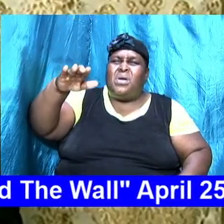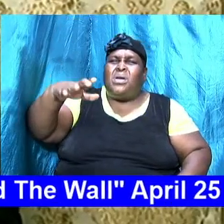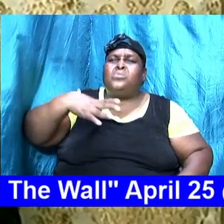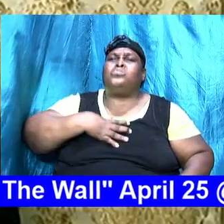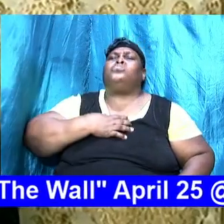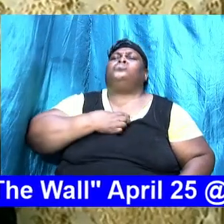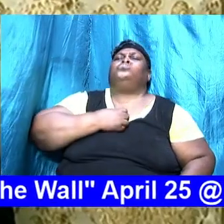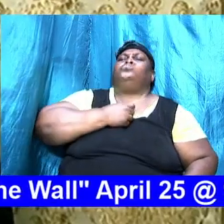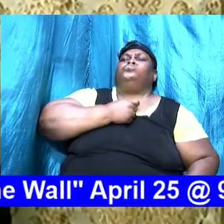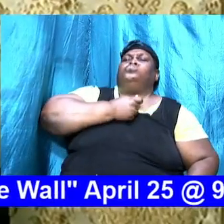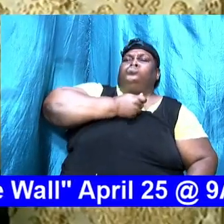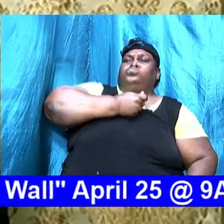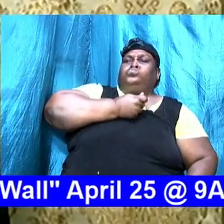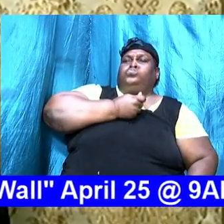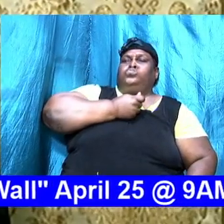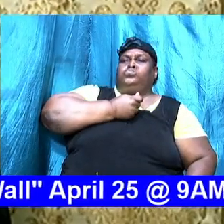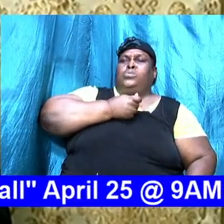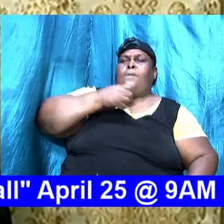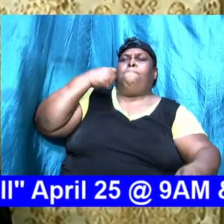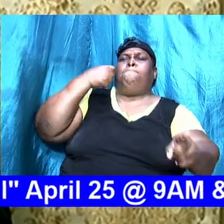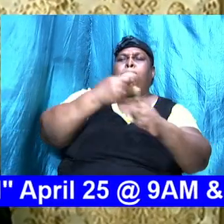his wife and beat her too.